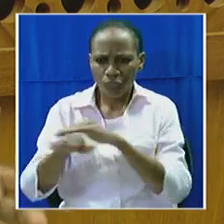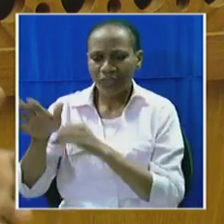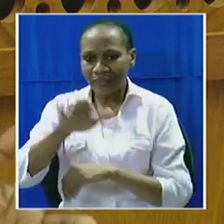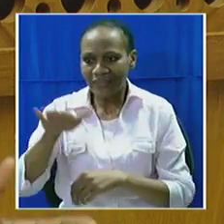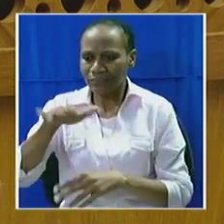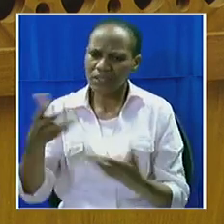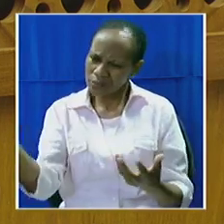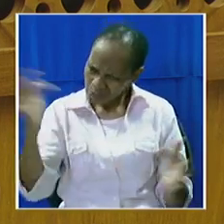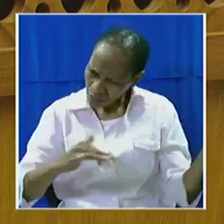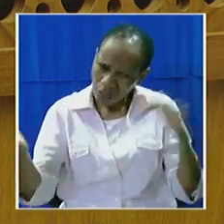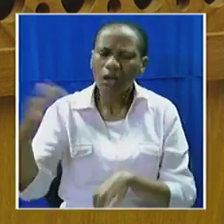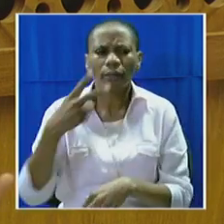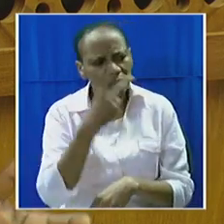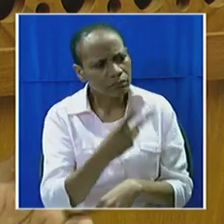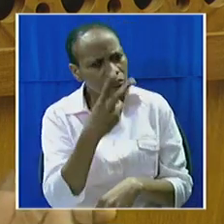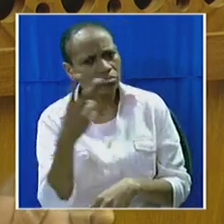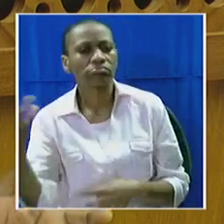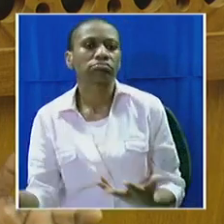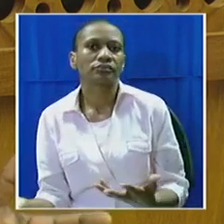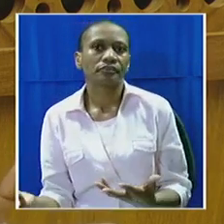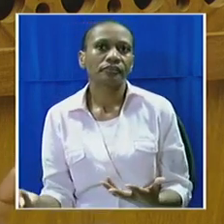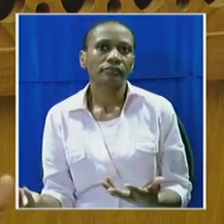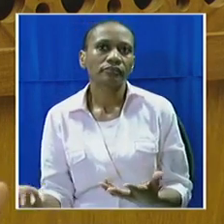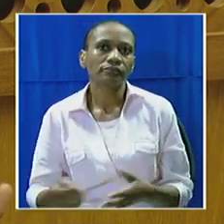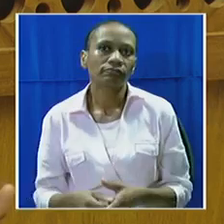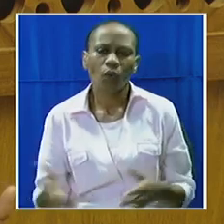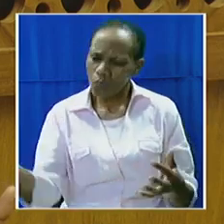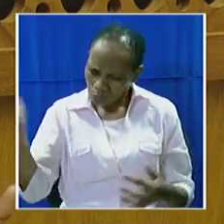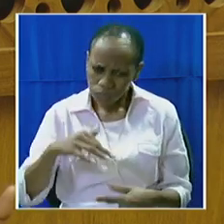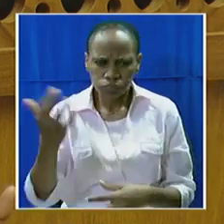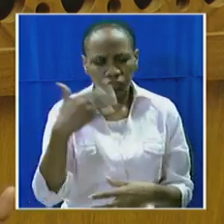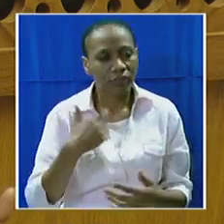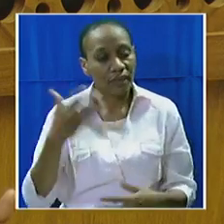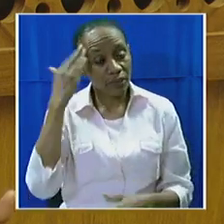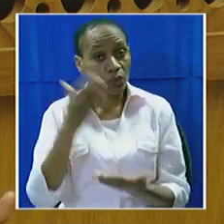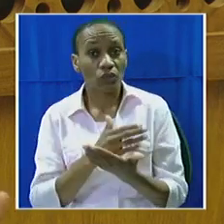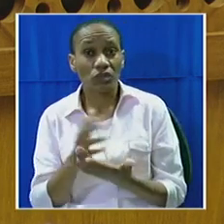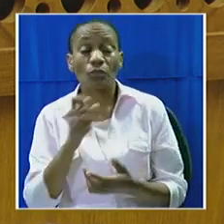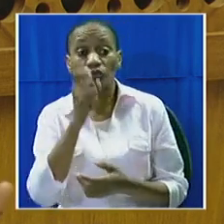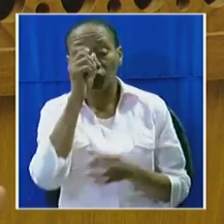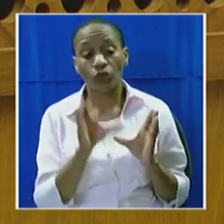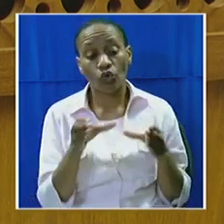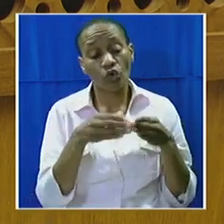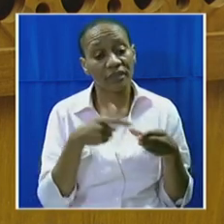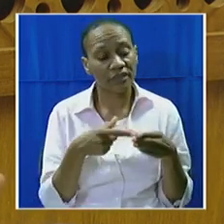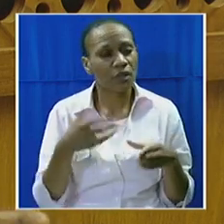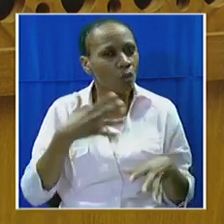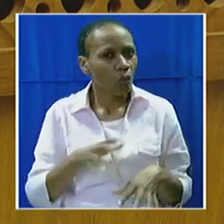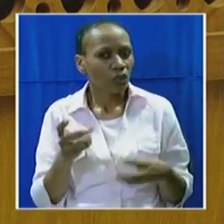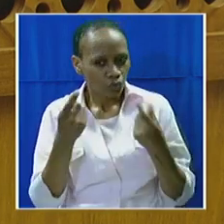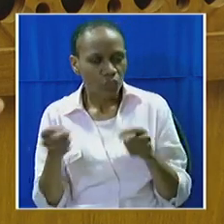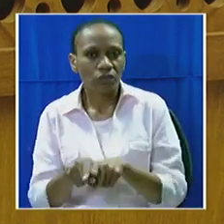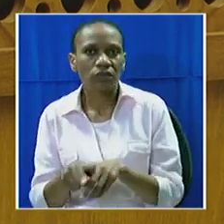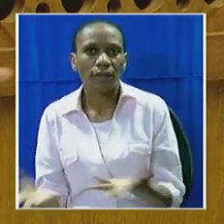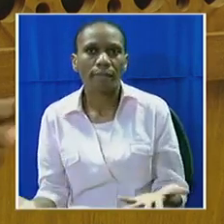come and look at this. You are welcome to do that. I'm aware that the Portfolio Committee is looking at that. So